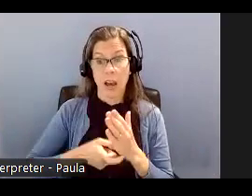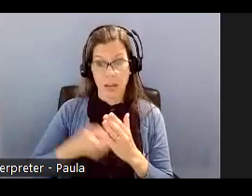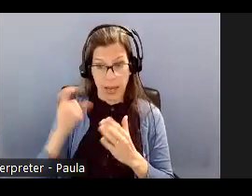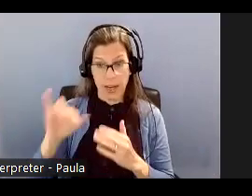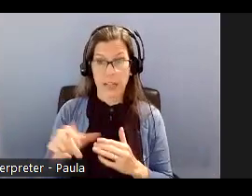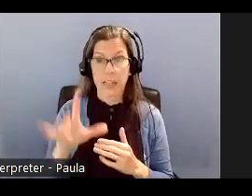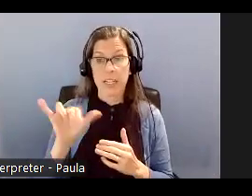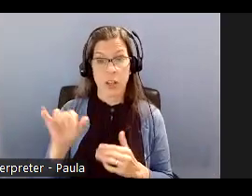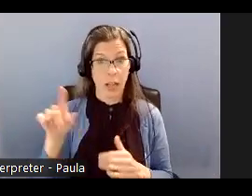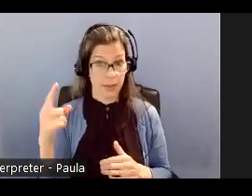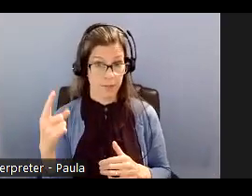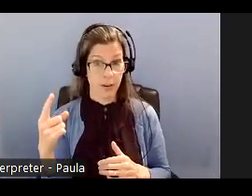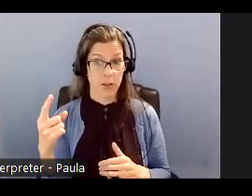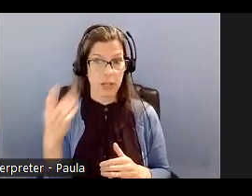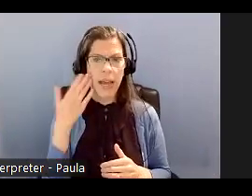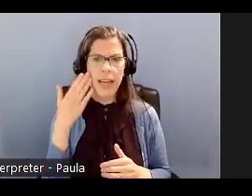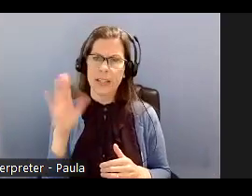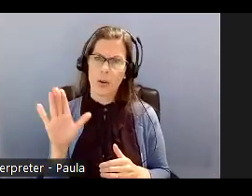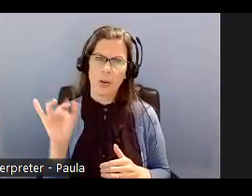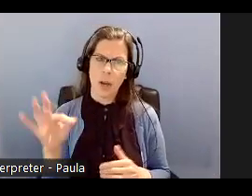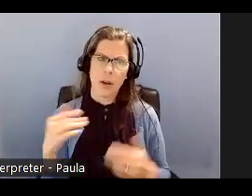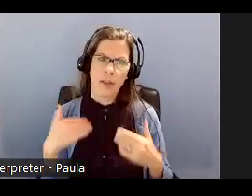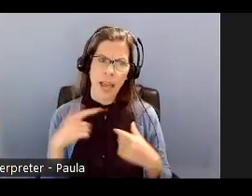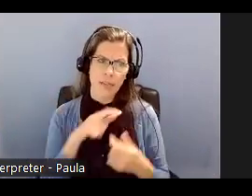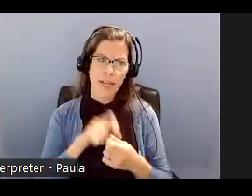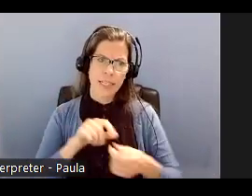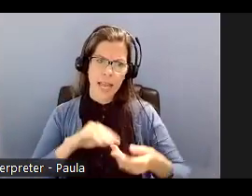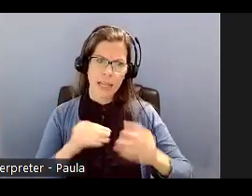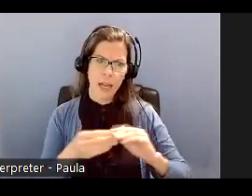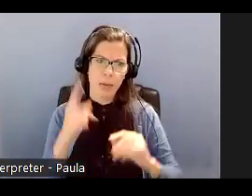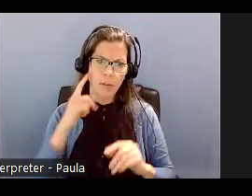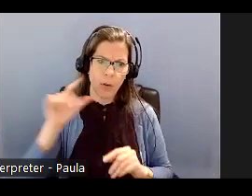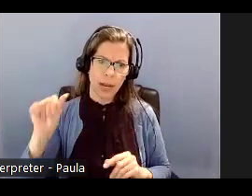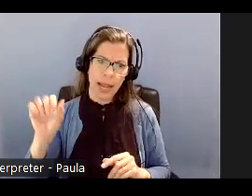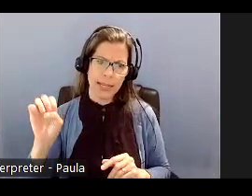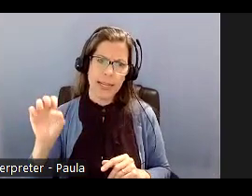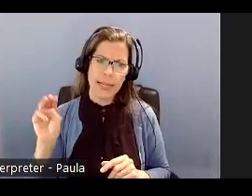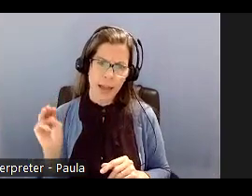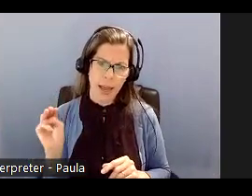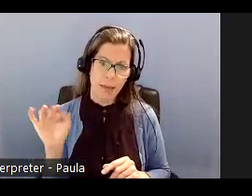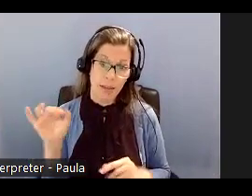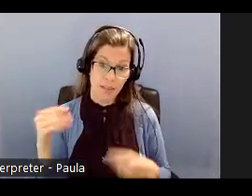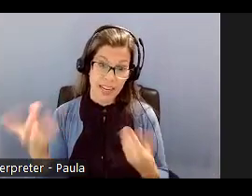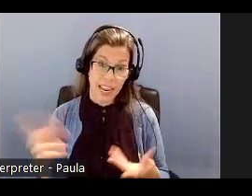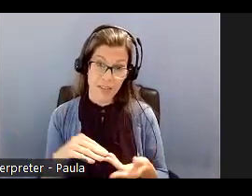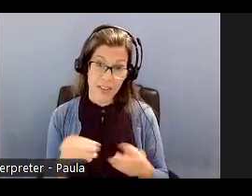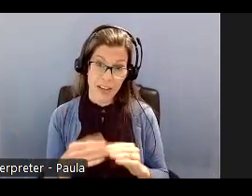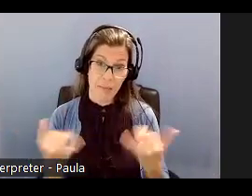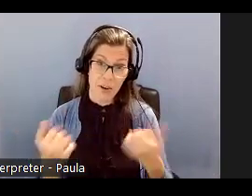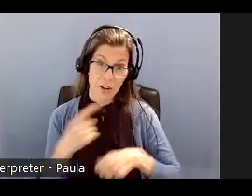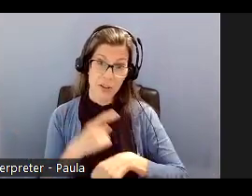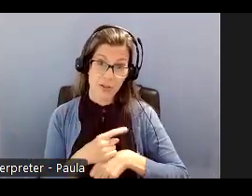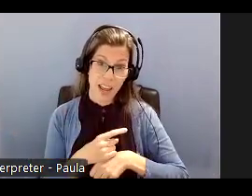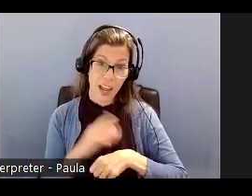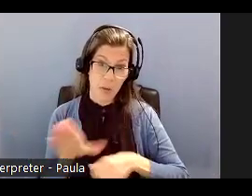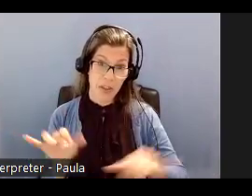July 1st, Sarah. I don't know that I have the exact number for AEM, and I don't know, even if I gave you the number today, if that would be what would